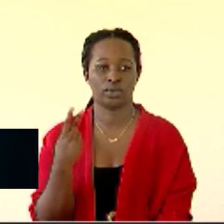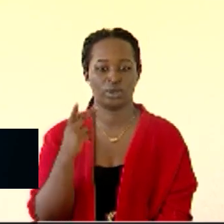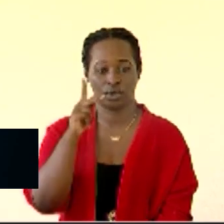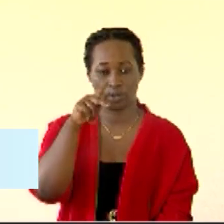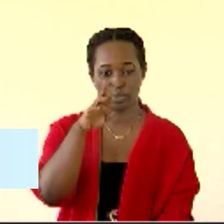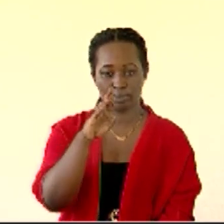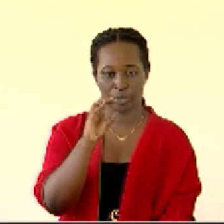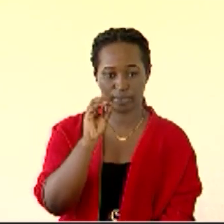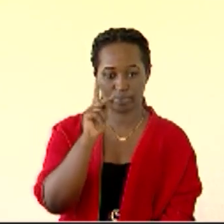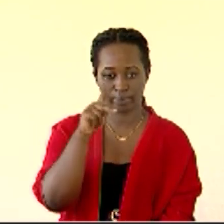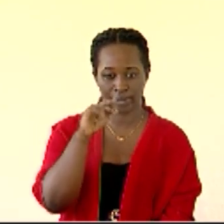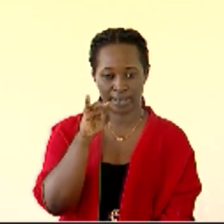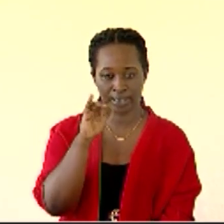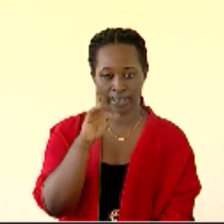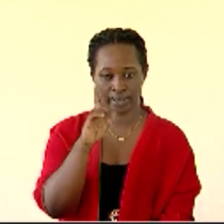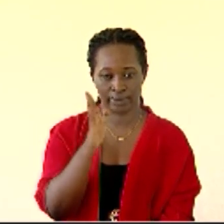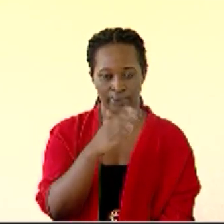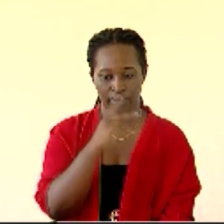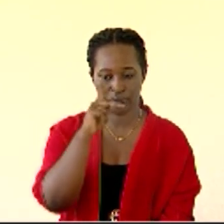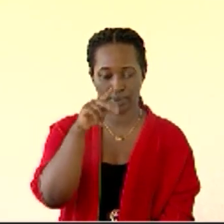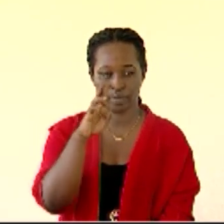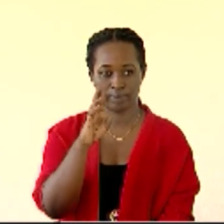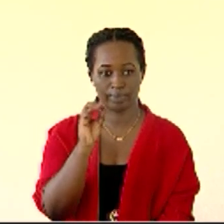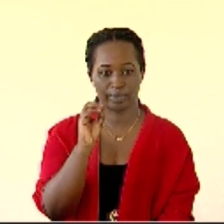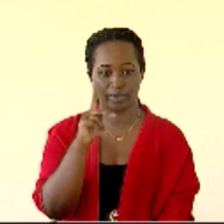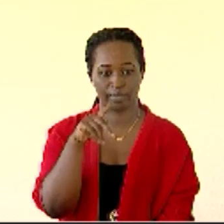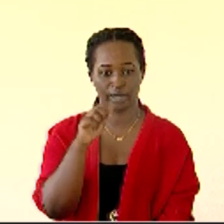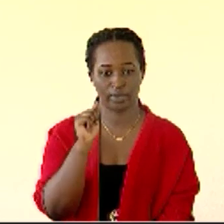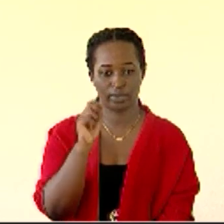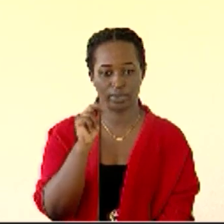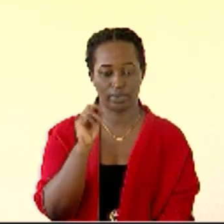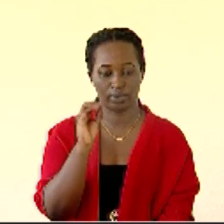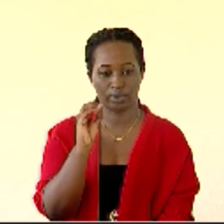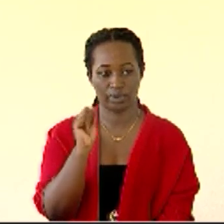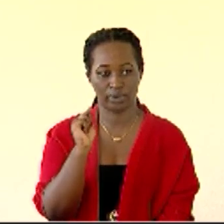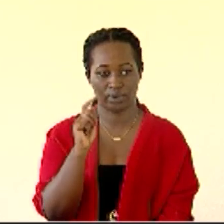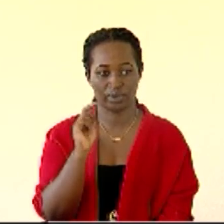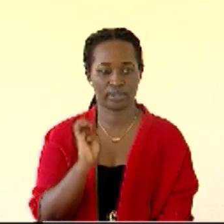Propyl propanoate. This is propyl propanoate.